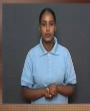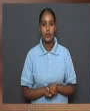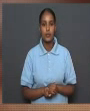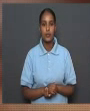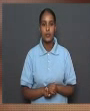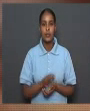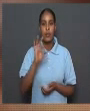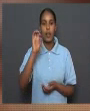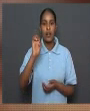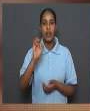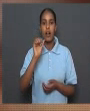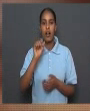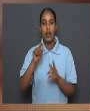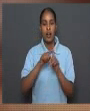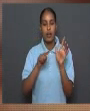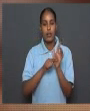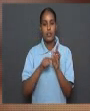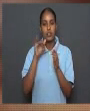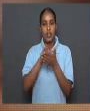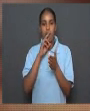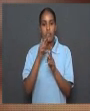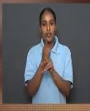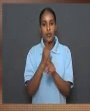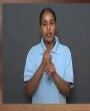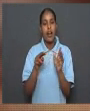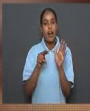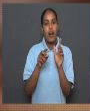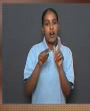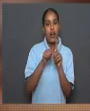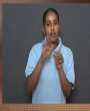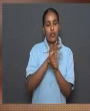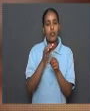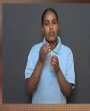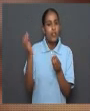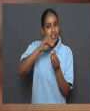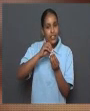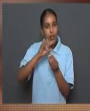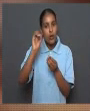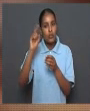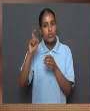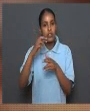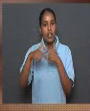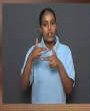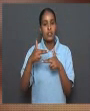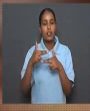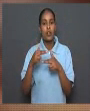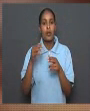The iron ions that are formed at the anode are further oxidized by